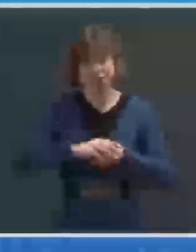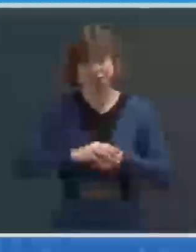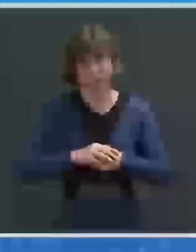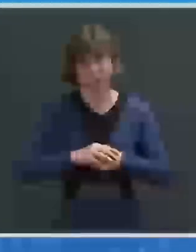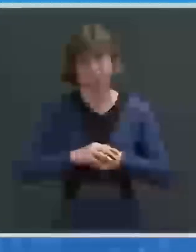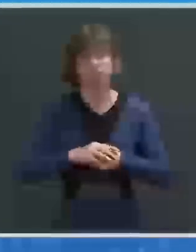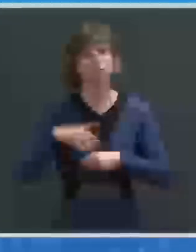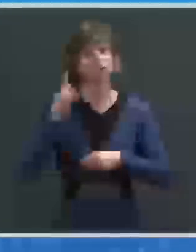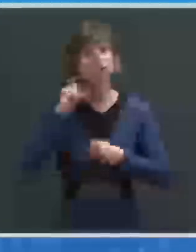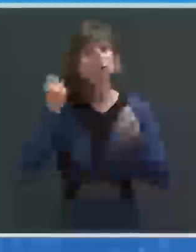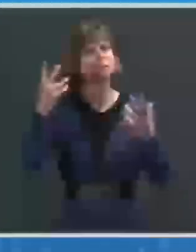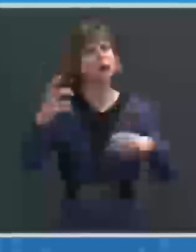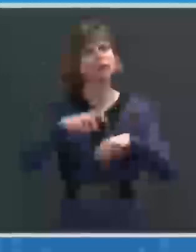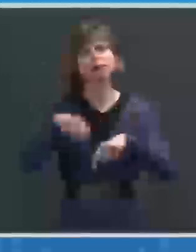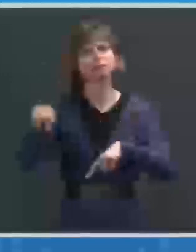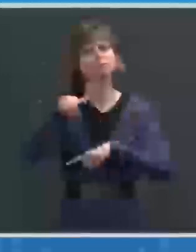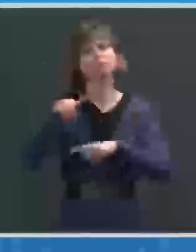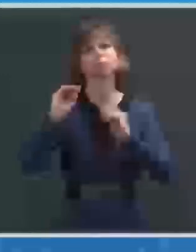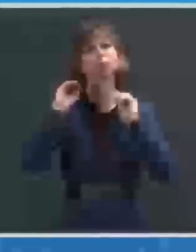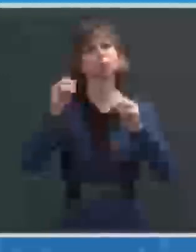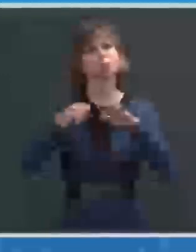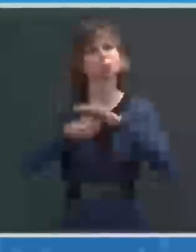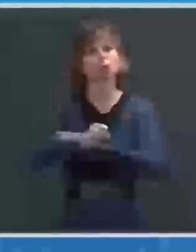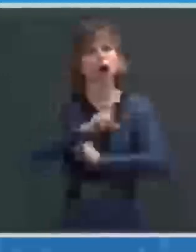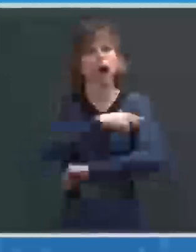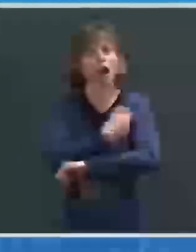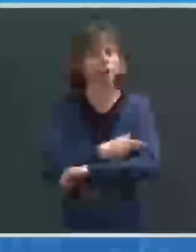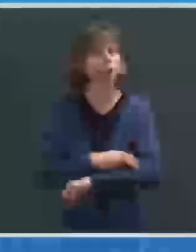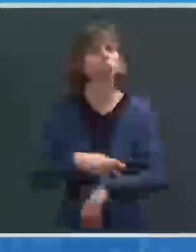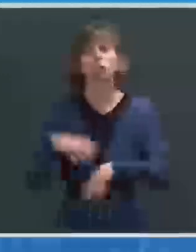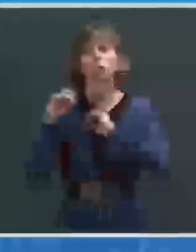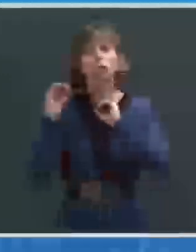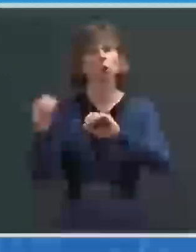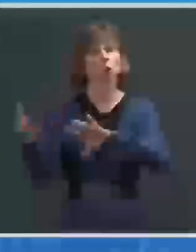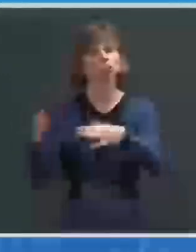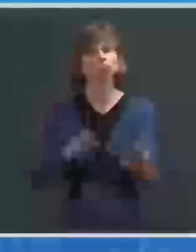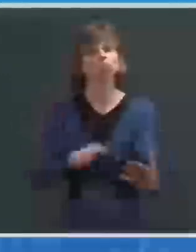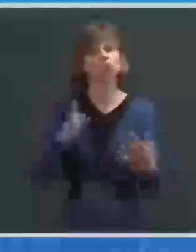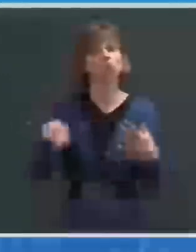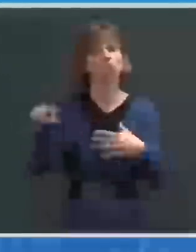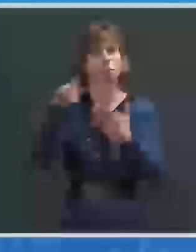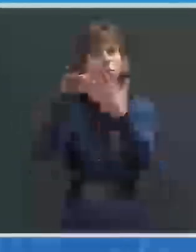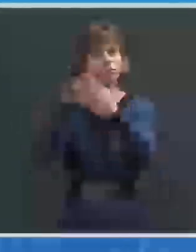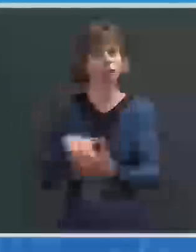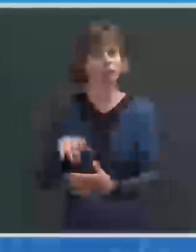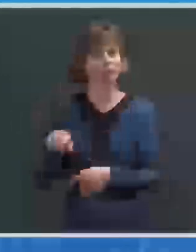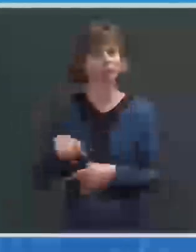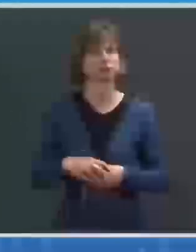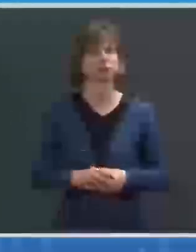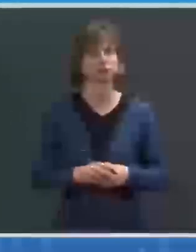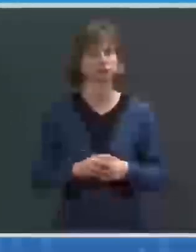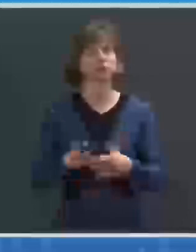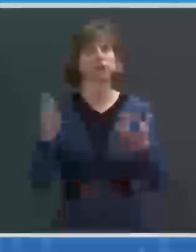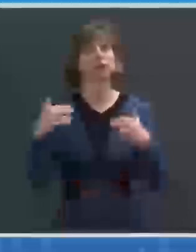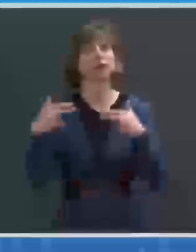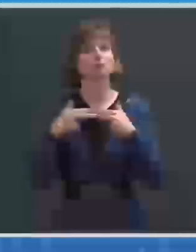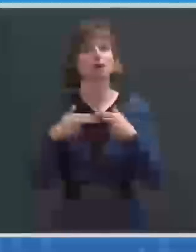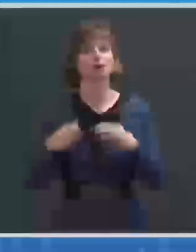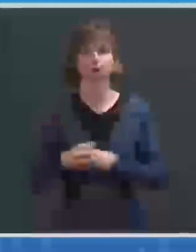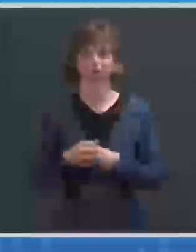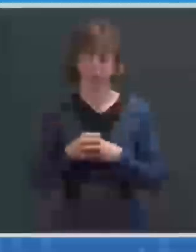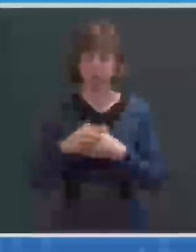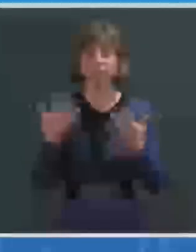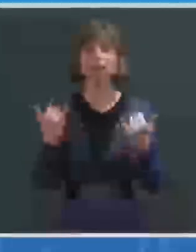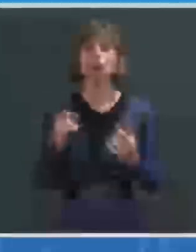no hospitalizations or deaths in any of those studies. Next slide. I want to just spend a